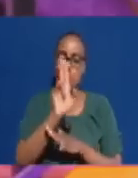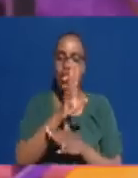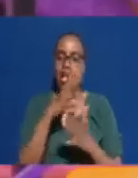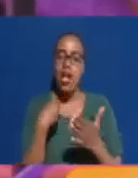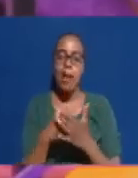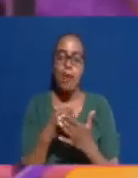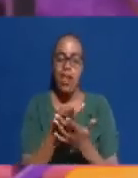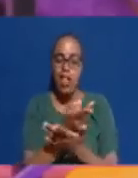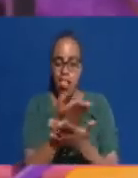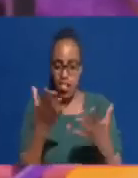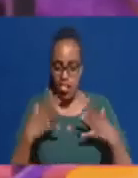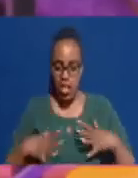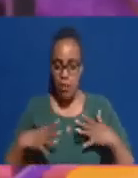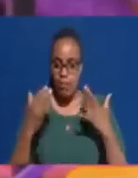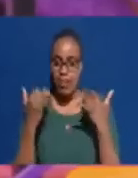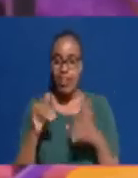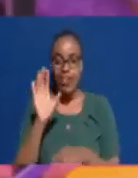And now